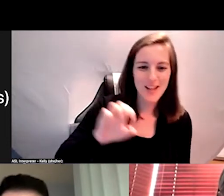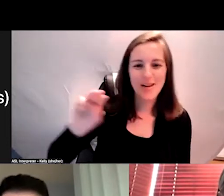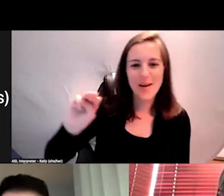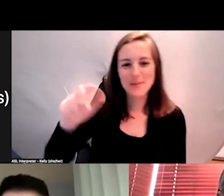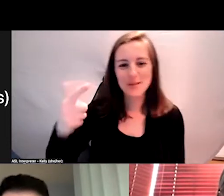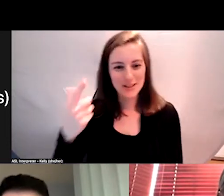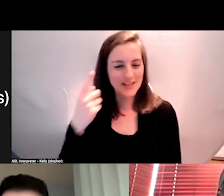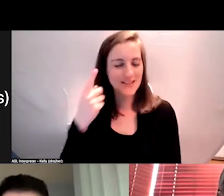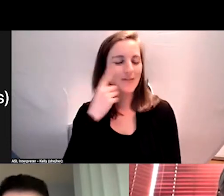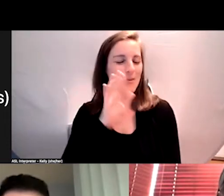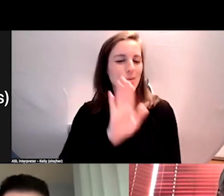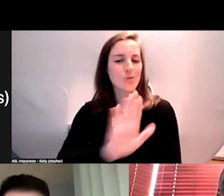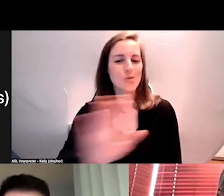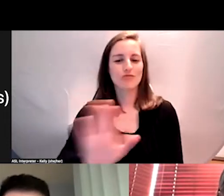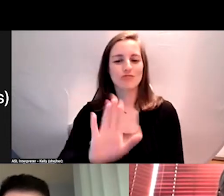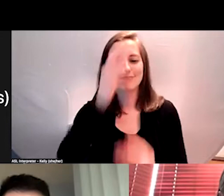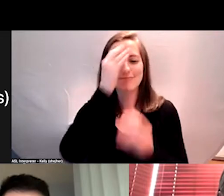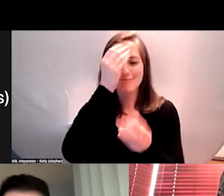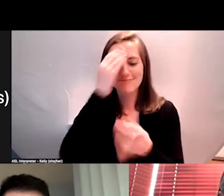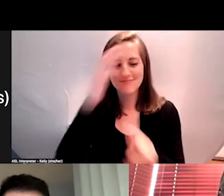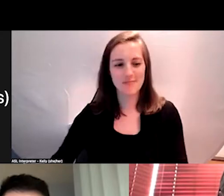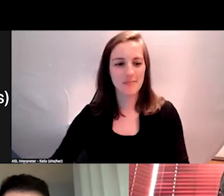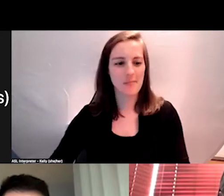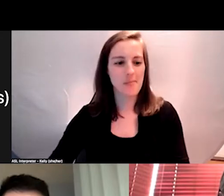you provided.